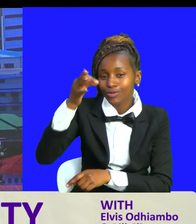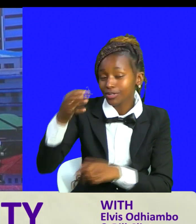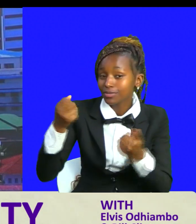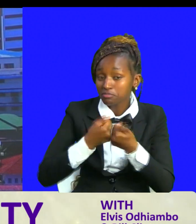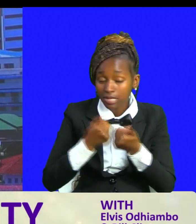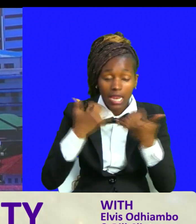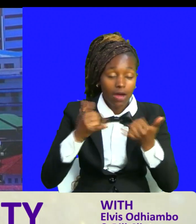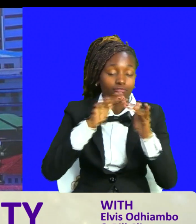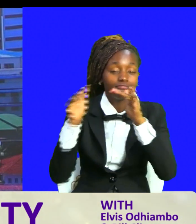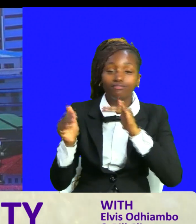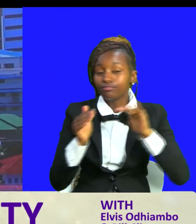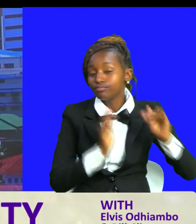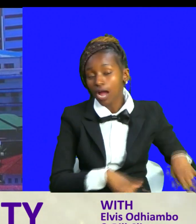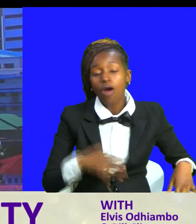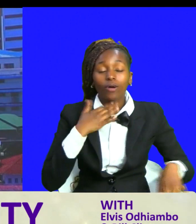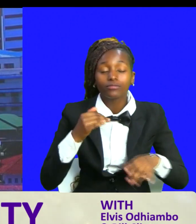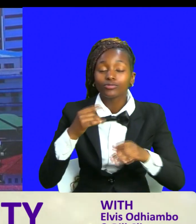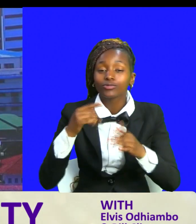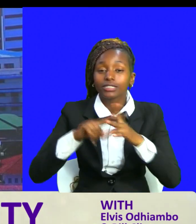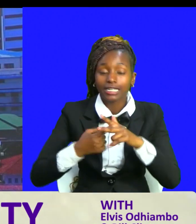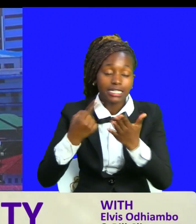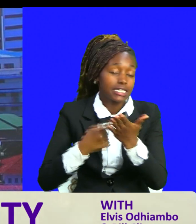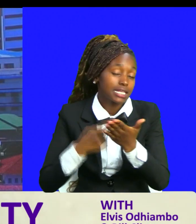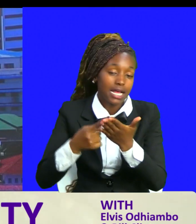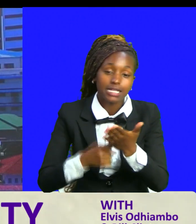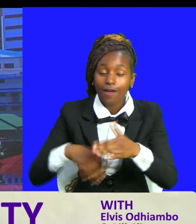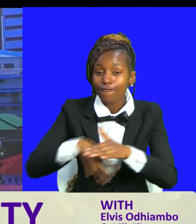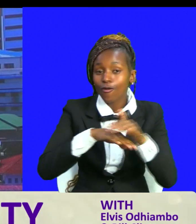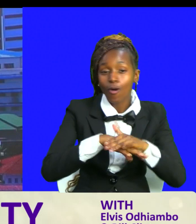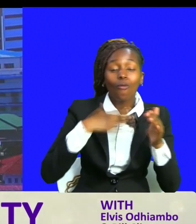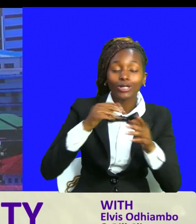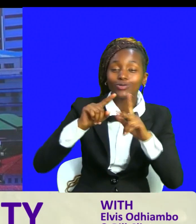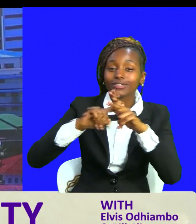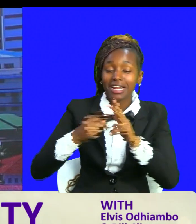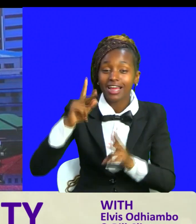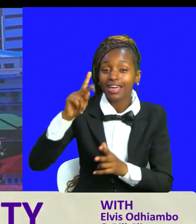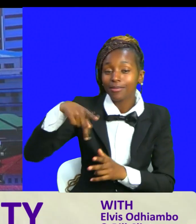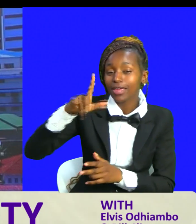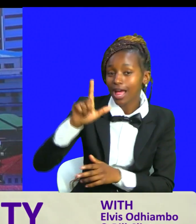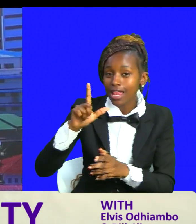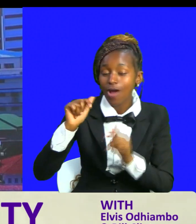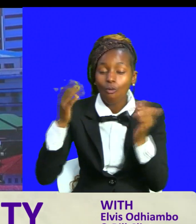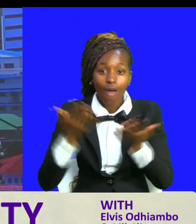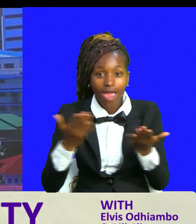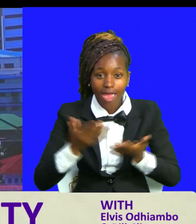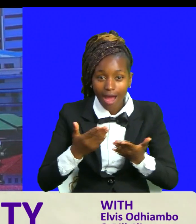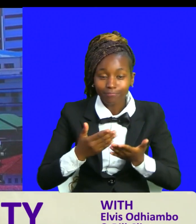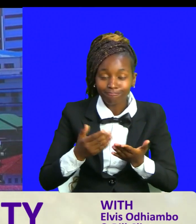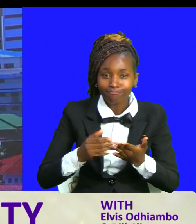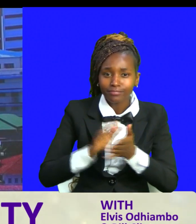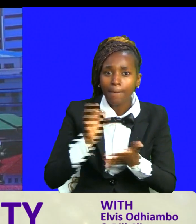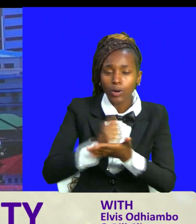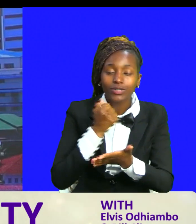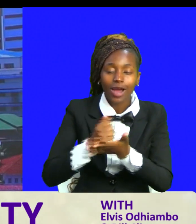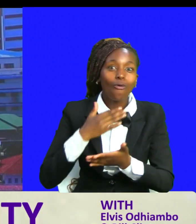Now let's switch on tomorrow's football. Then again, start off here locally in the Kenya Premier League, where Posta Rangers continue to dominate the